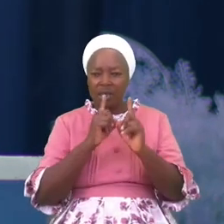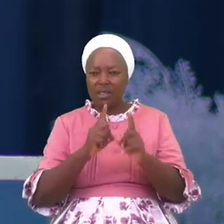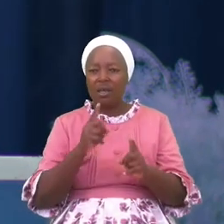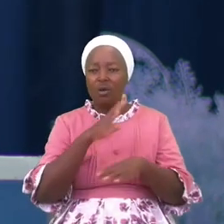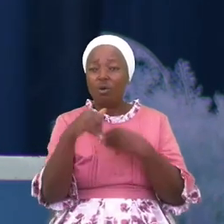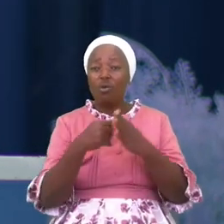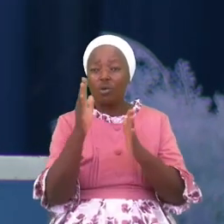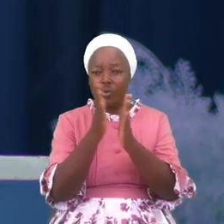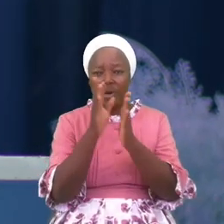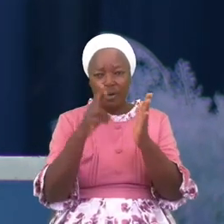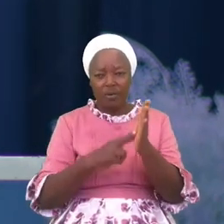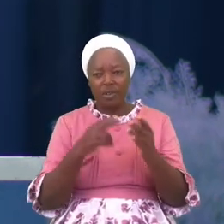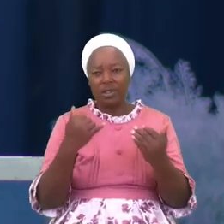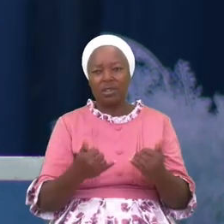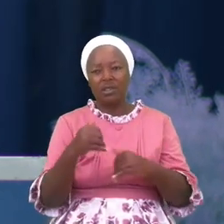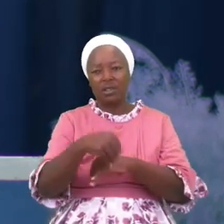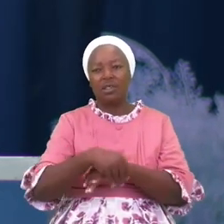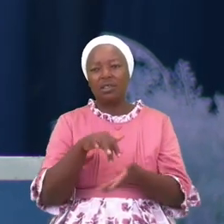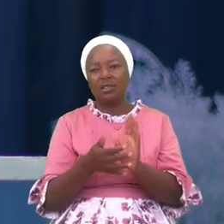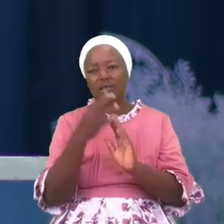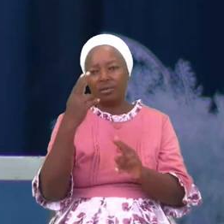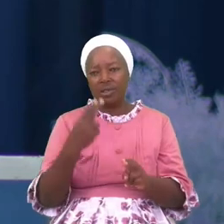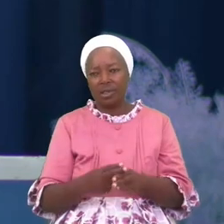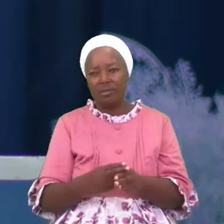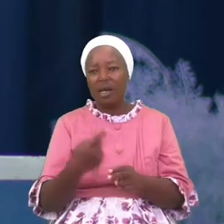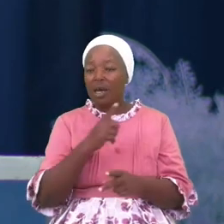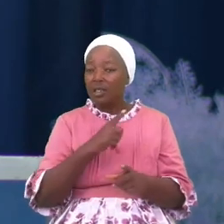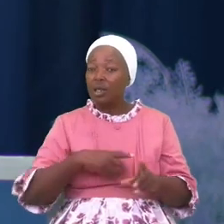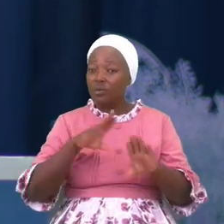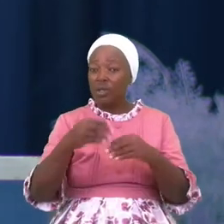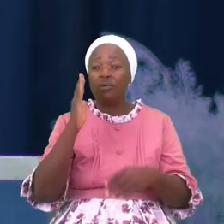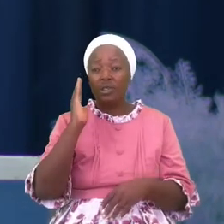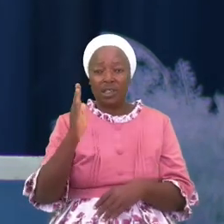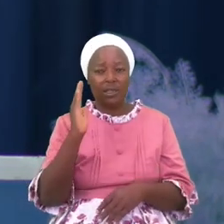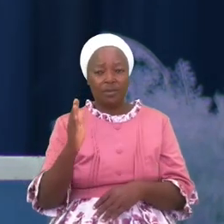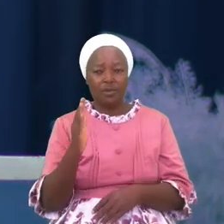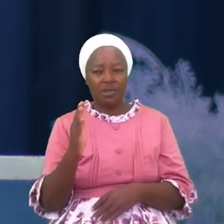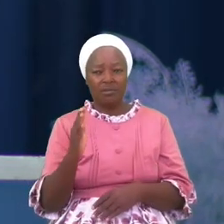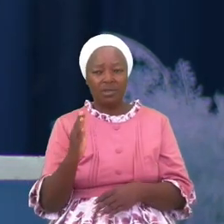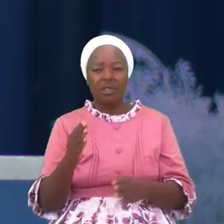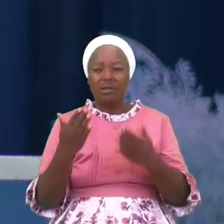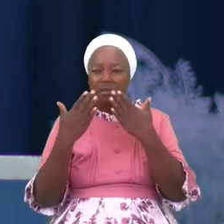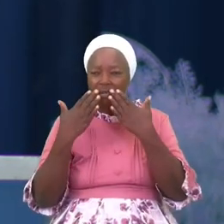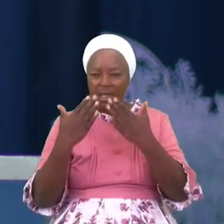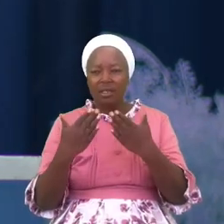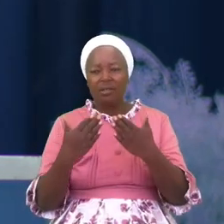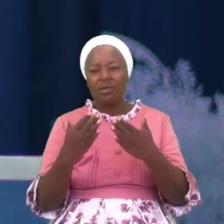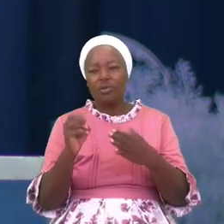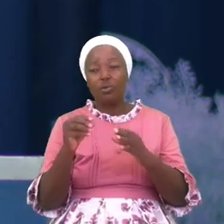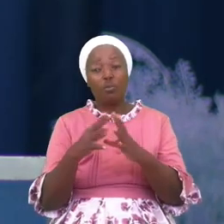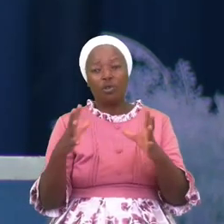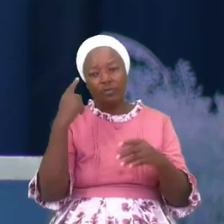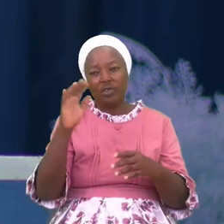And profitable. Thank you for the decision you have made. The Lord will bless you as